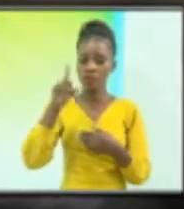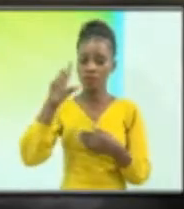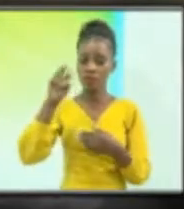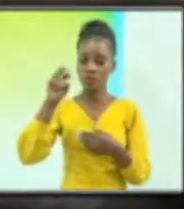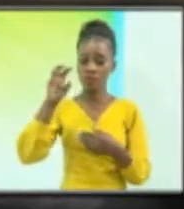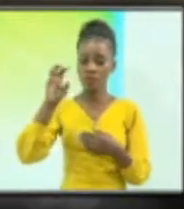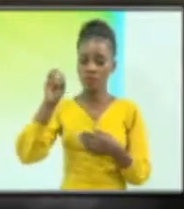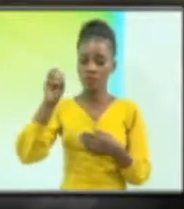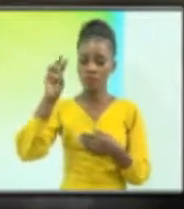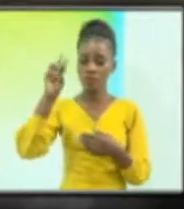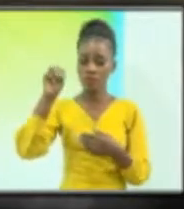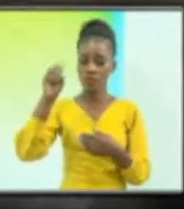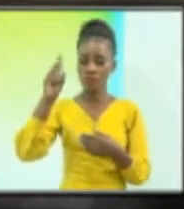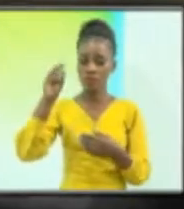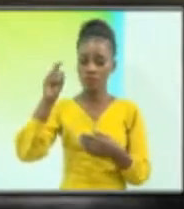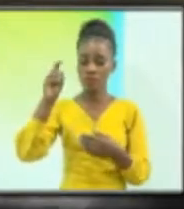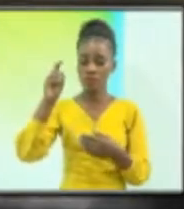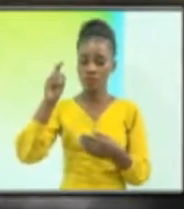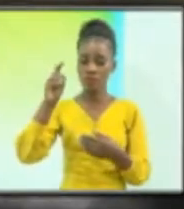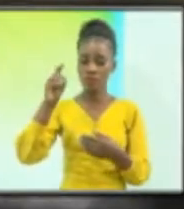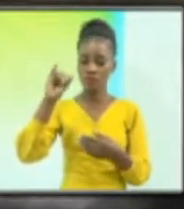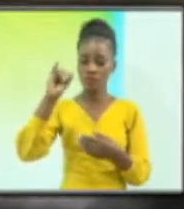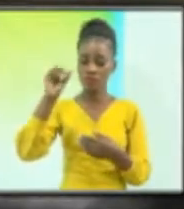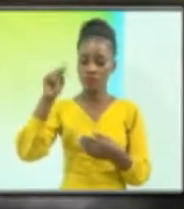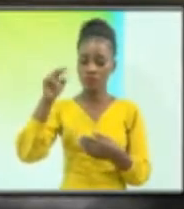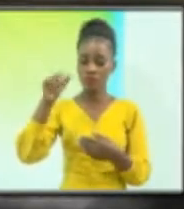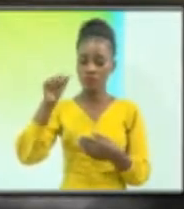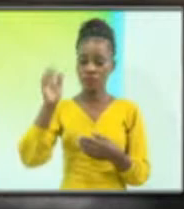group of people living there. Abu Dhabi,